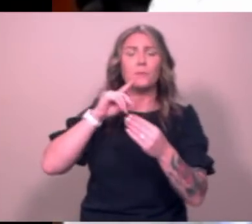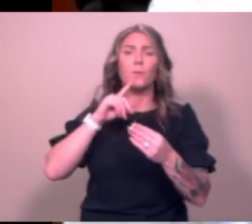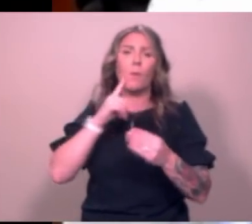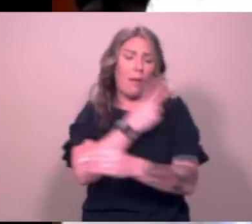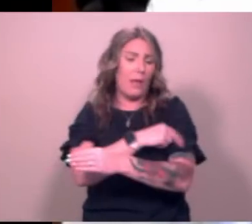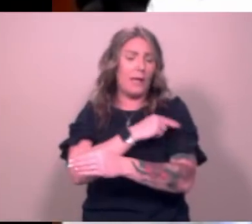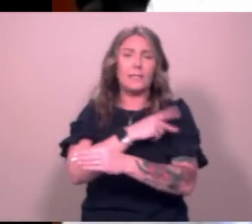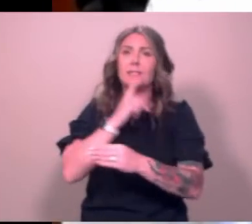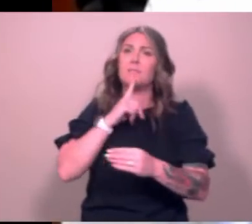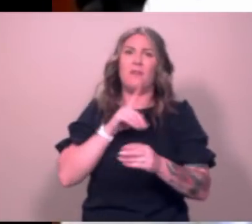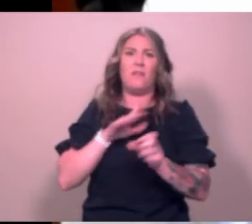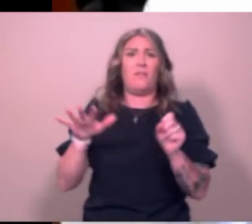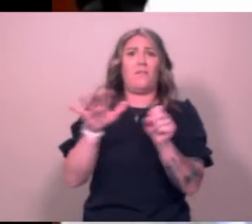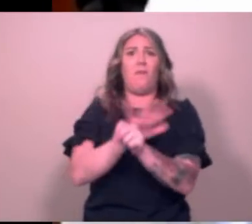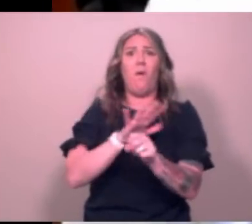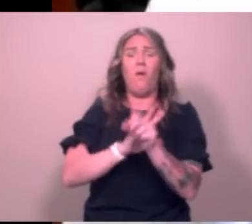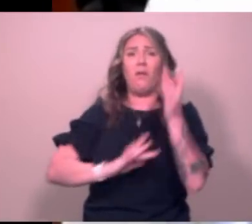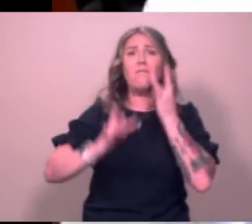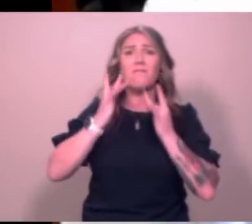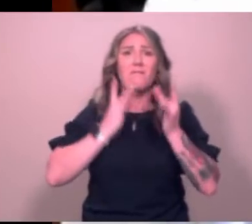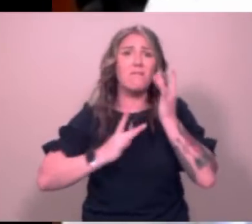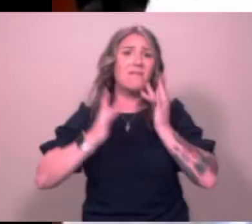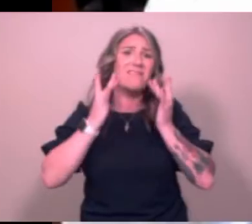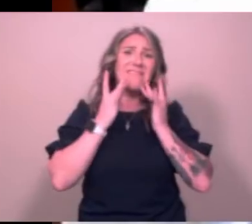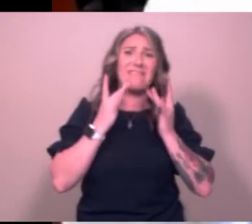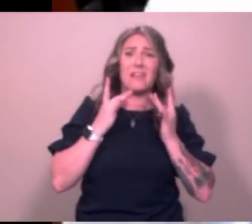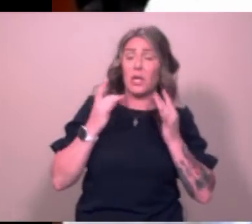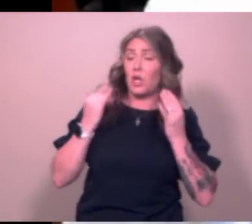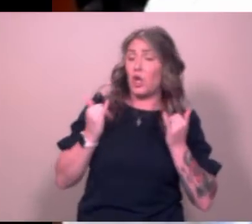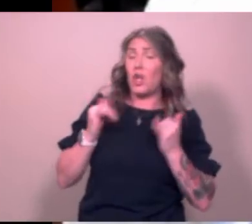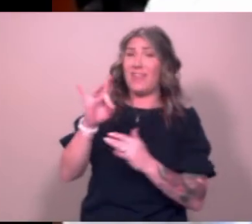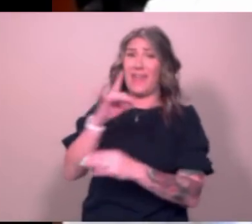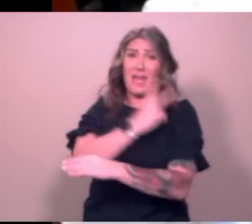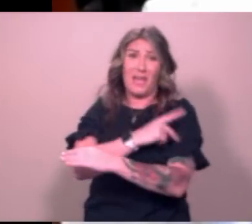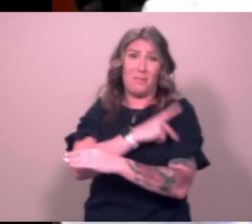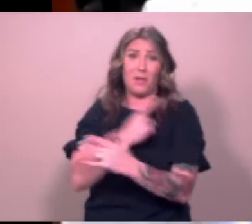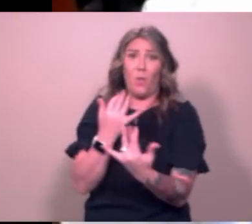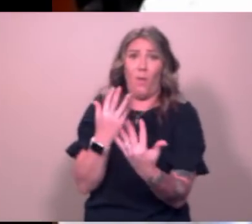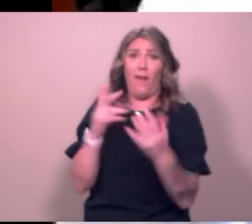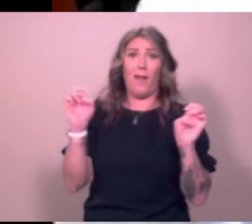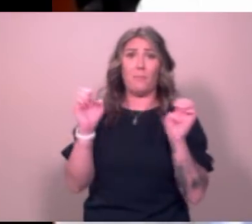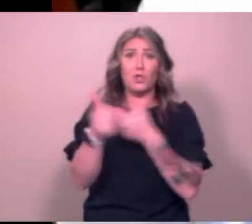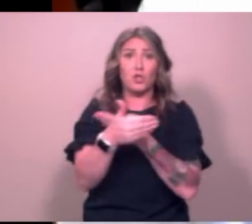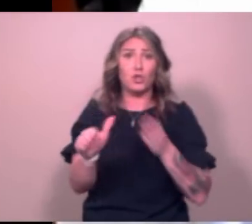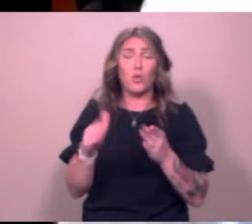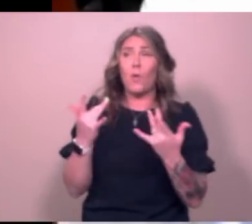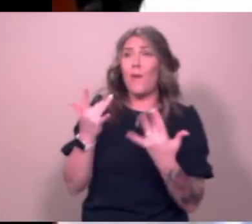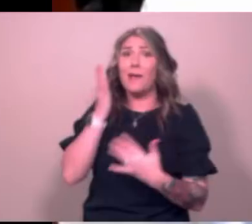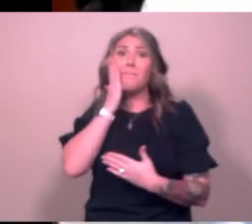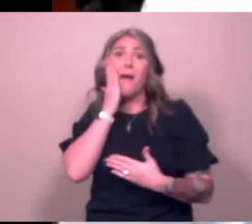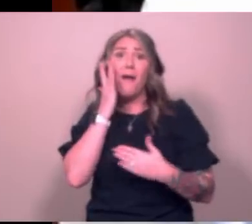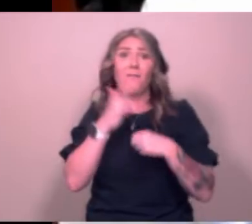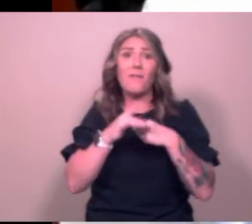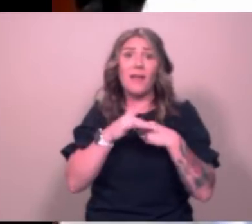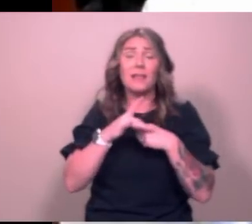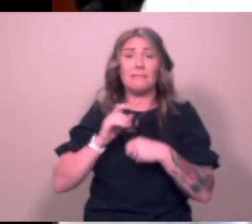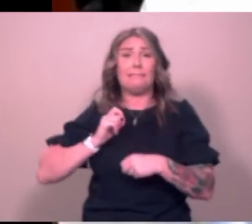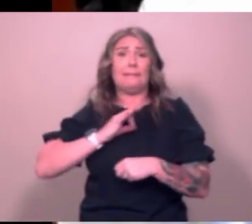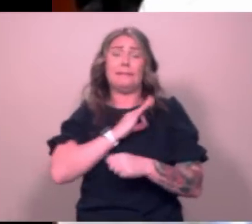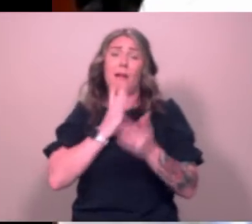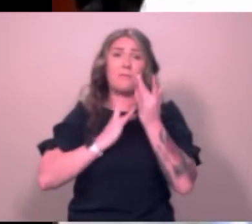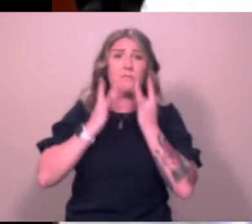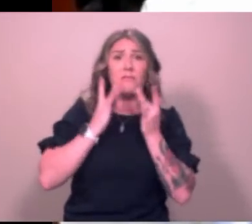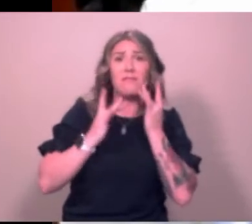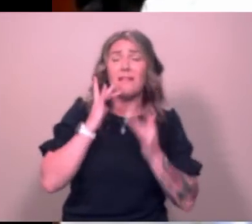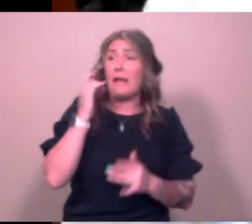continue to run full, and we're currently holding 8 patients in our emergency departments awaiting a bed. Staffing remains very tenuous day